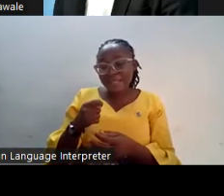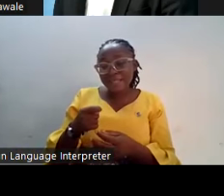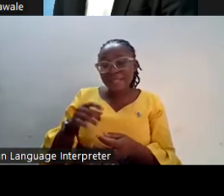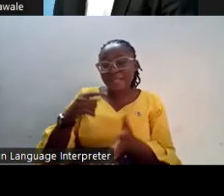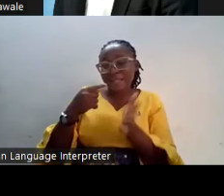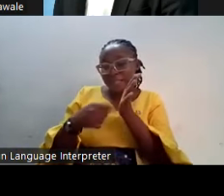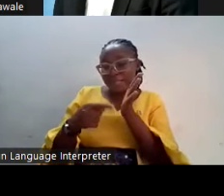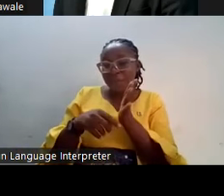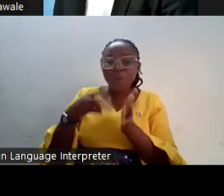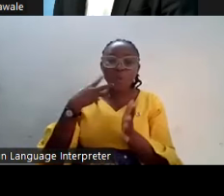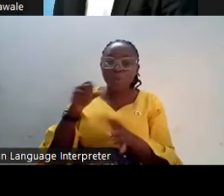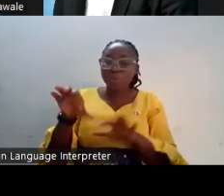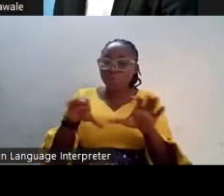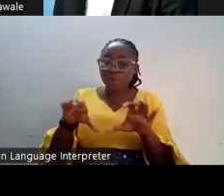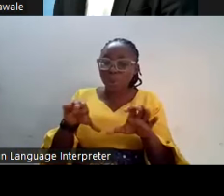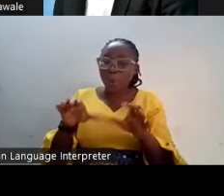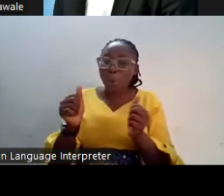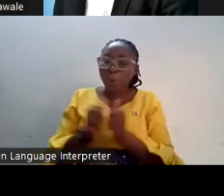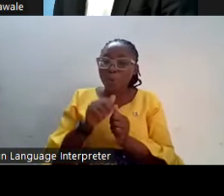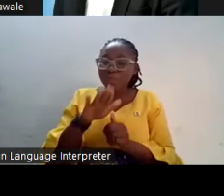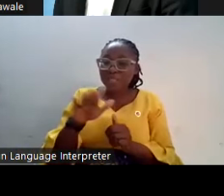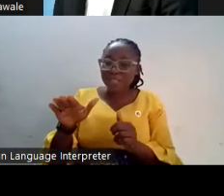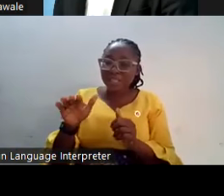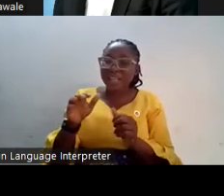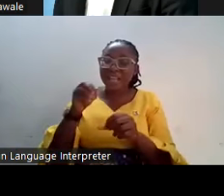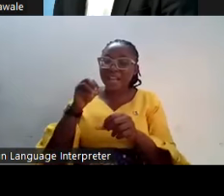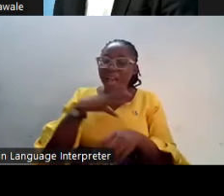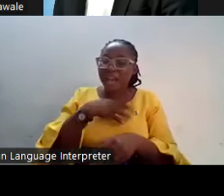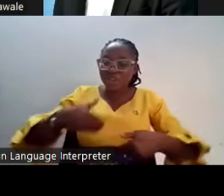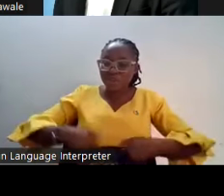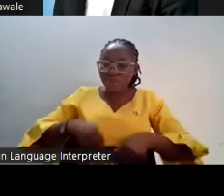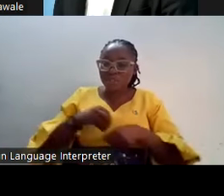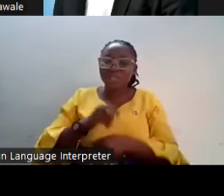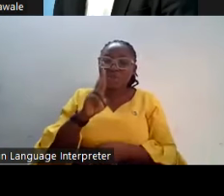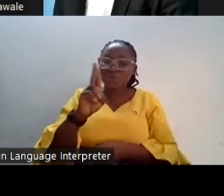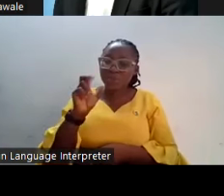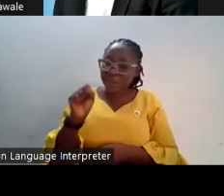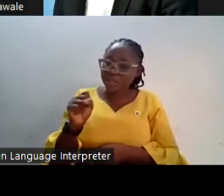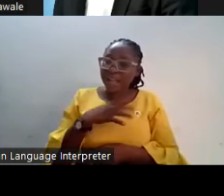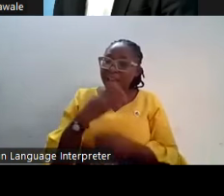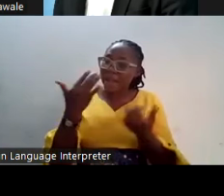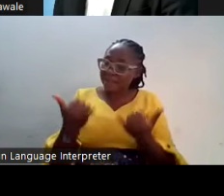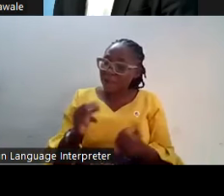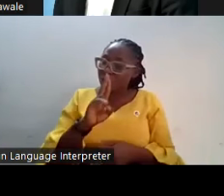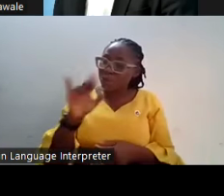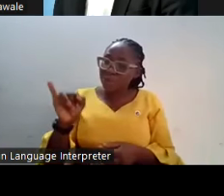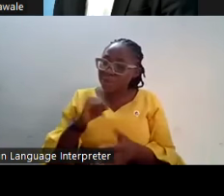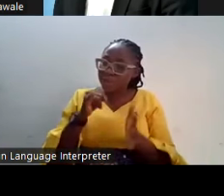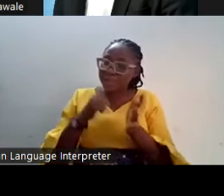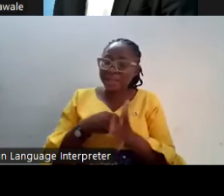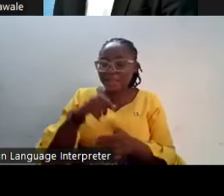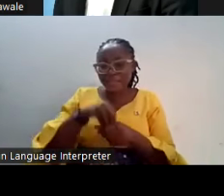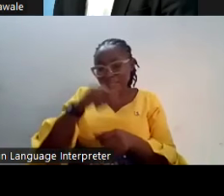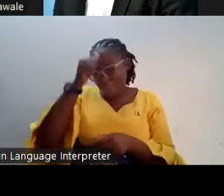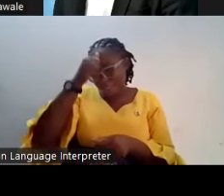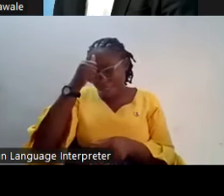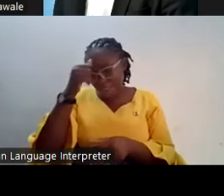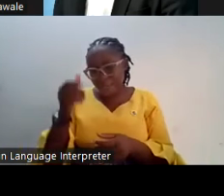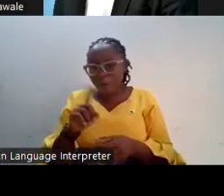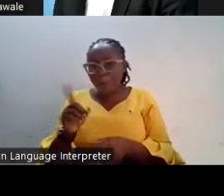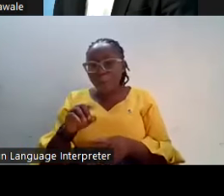children and youth, with students in the United States. And here we were trying to use them in India, where culturally children were very different.